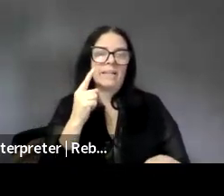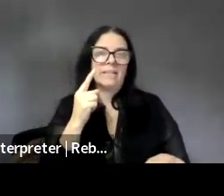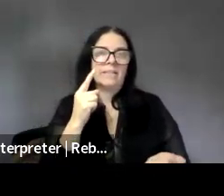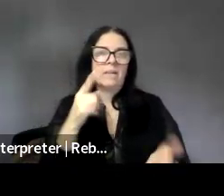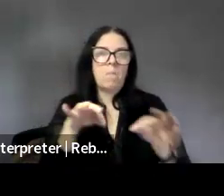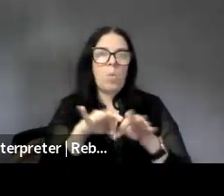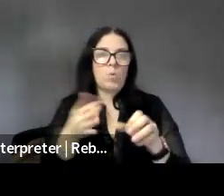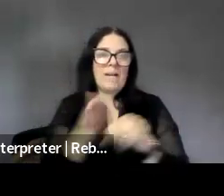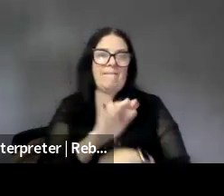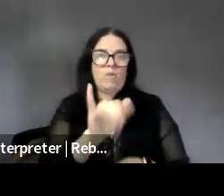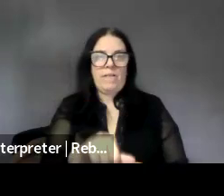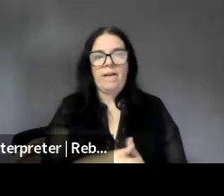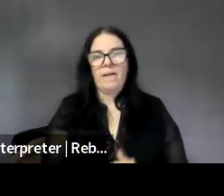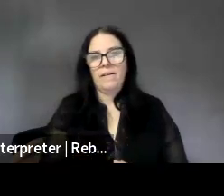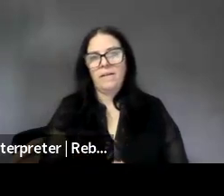options.